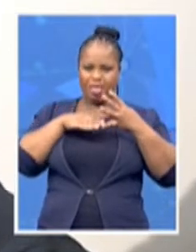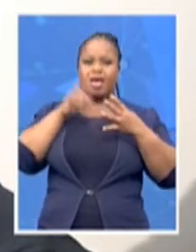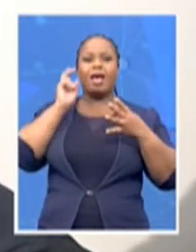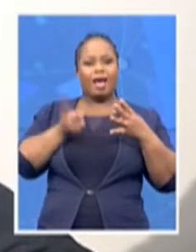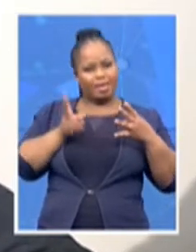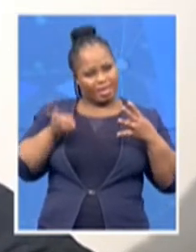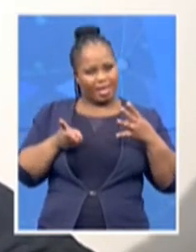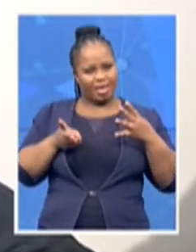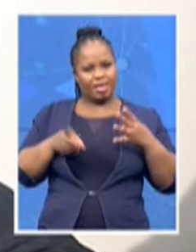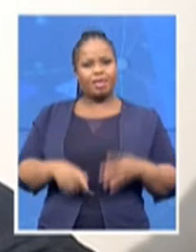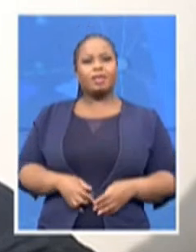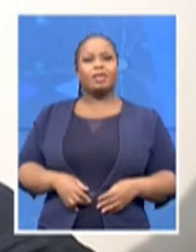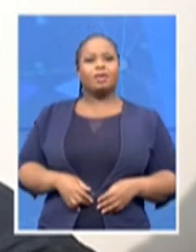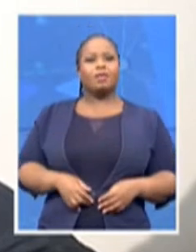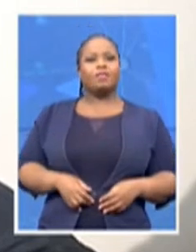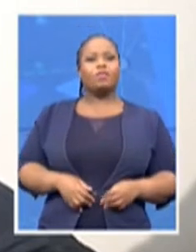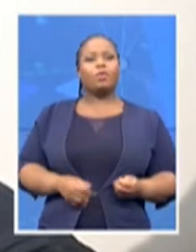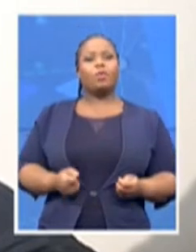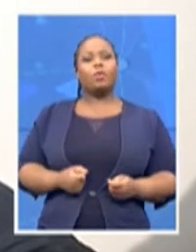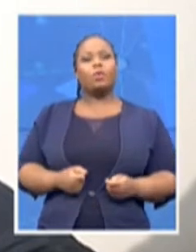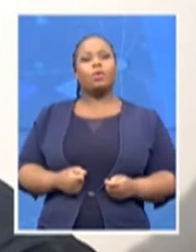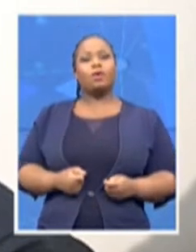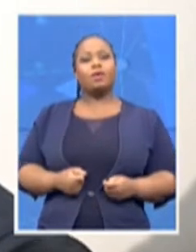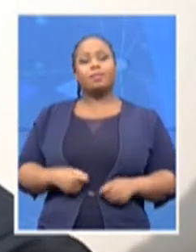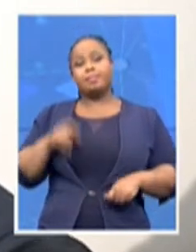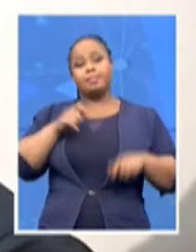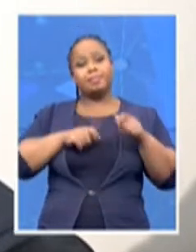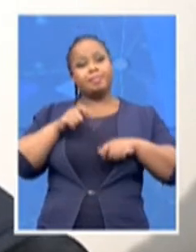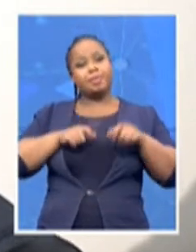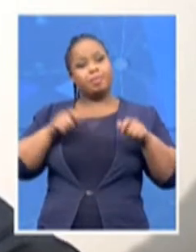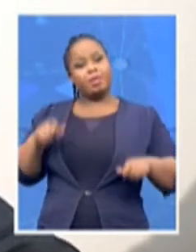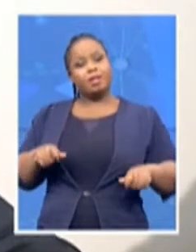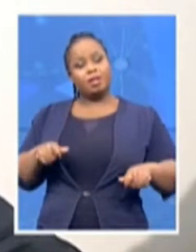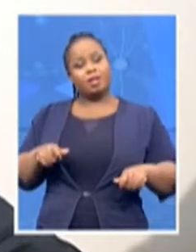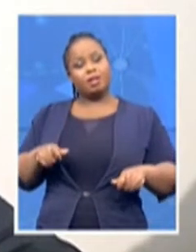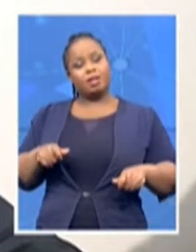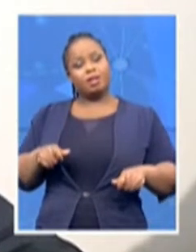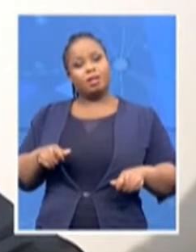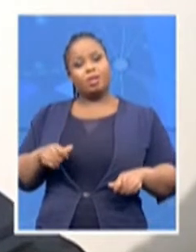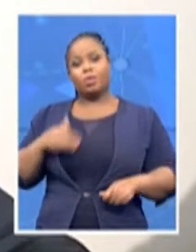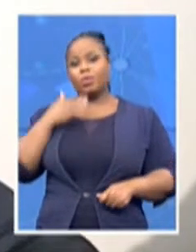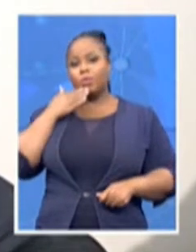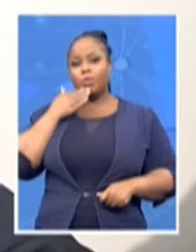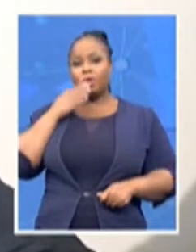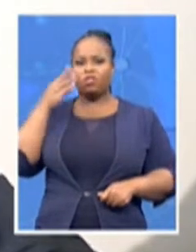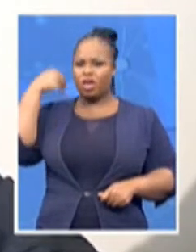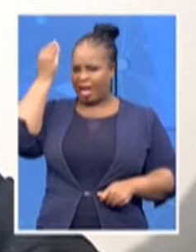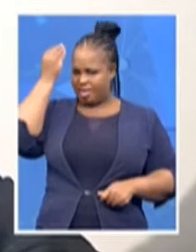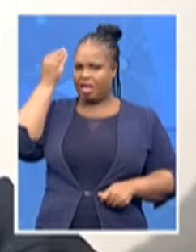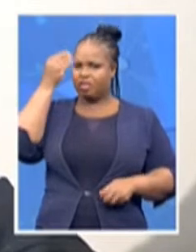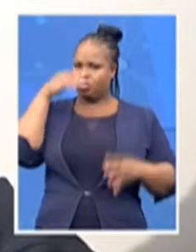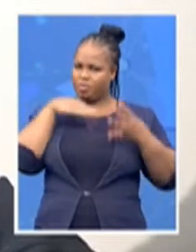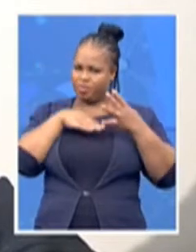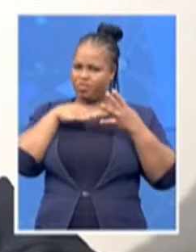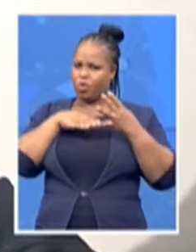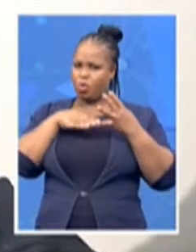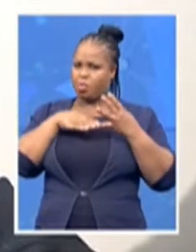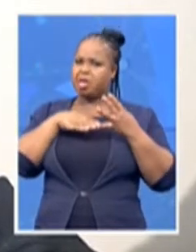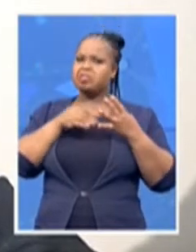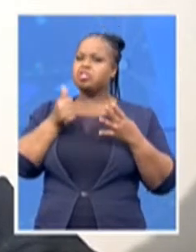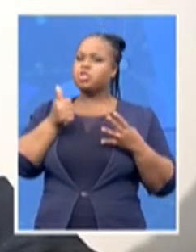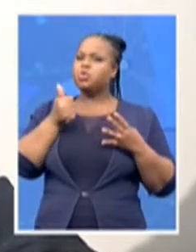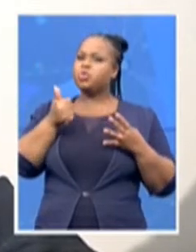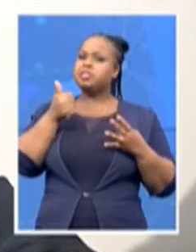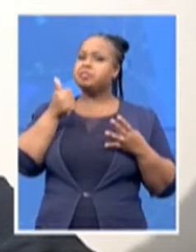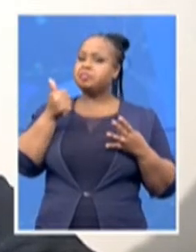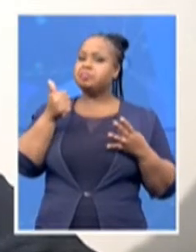coverage of the total adult, which is good this time. This time is good because